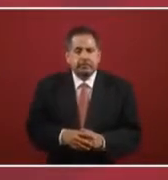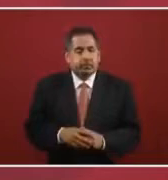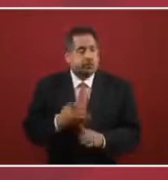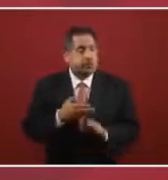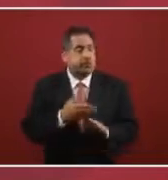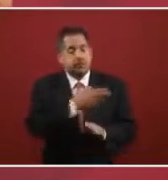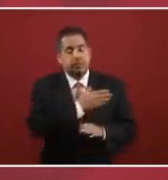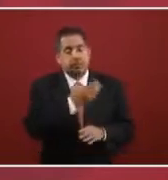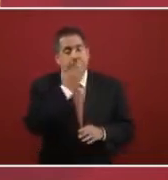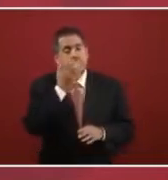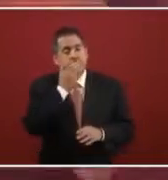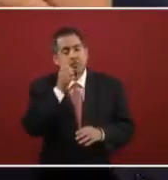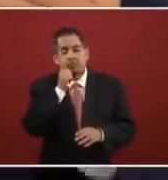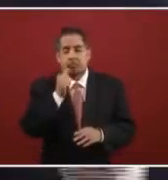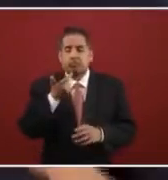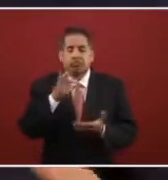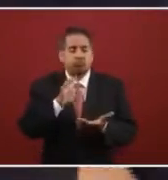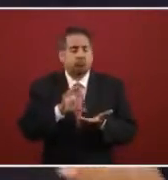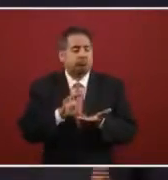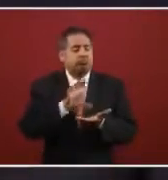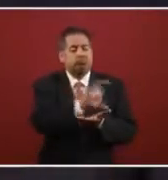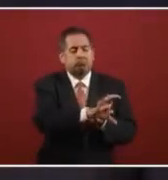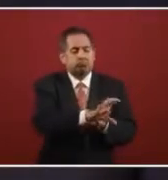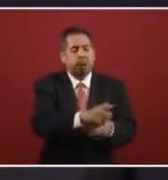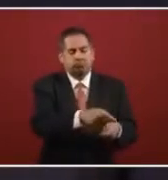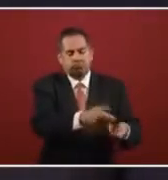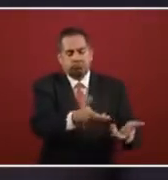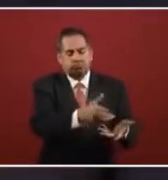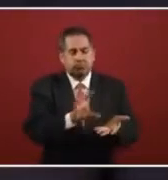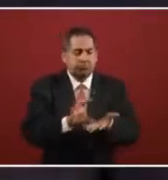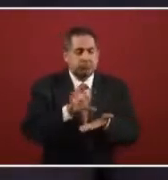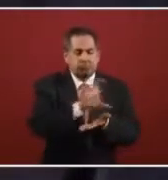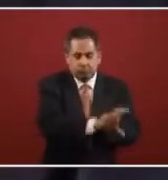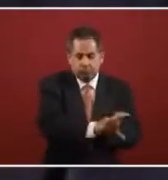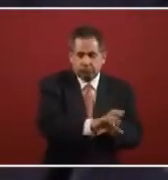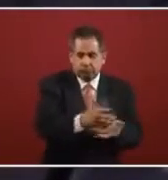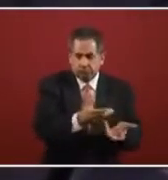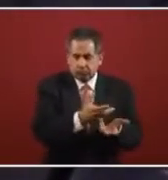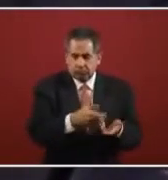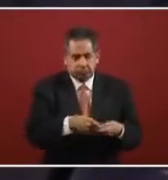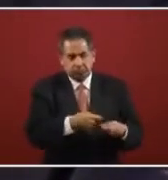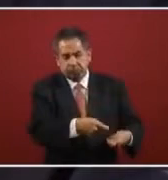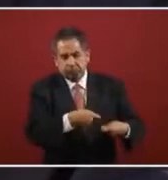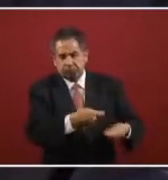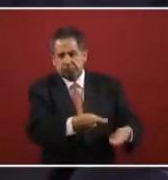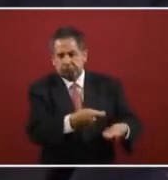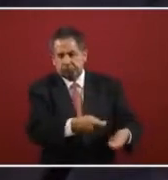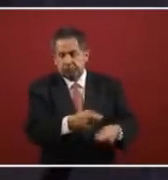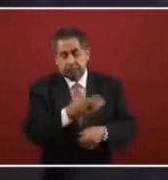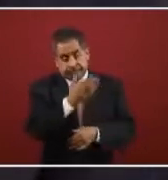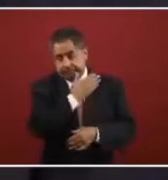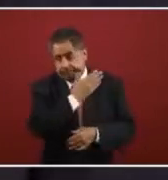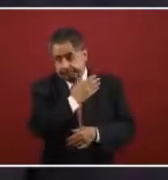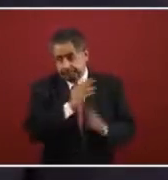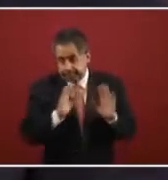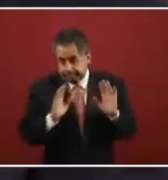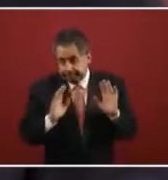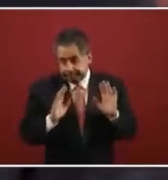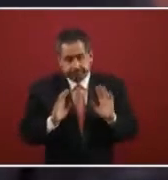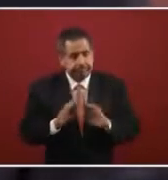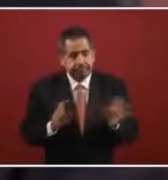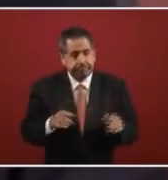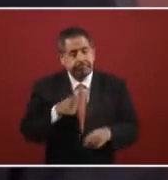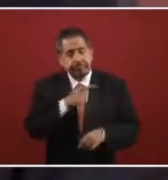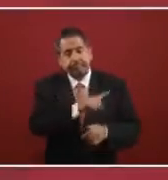acostumbraron a que se les they got entregara accustomed that recursos they got the a las resources organizaciones. to these organizations. Y hicieron